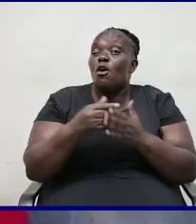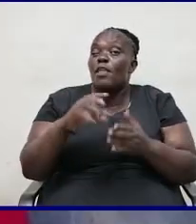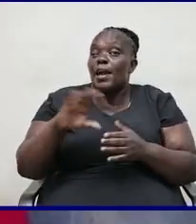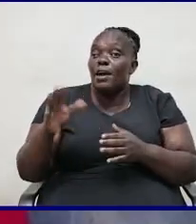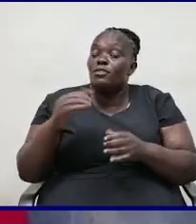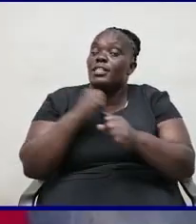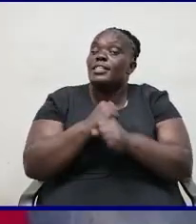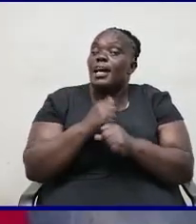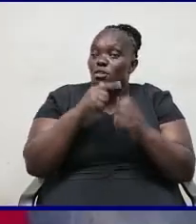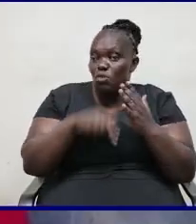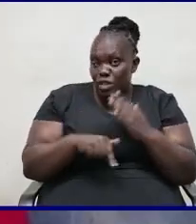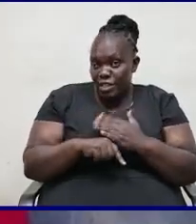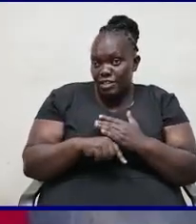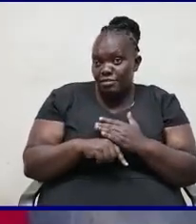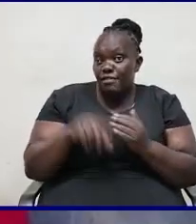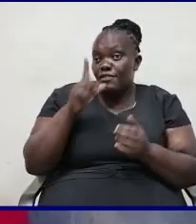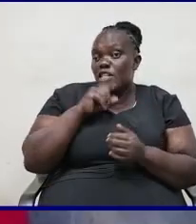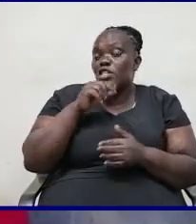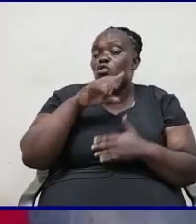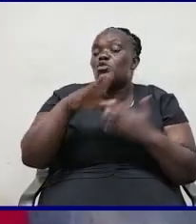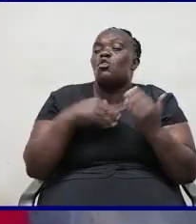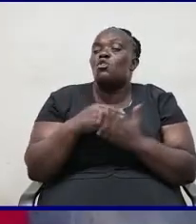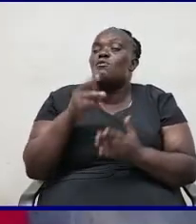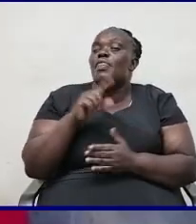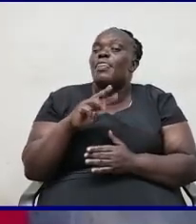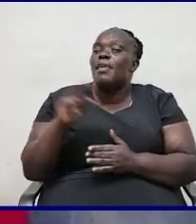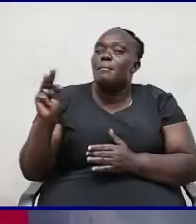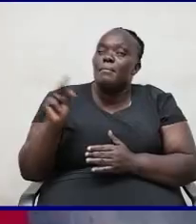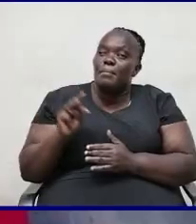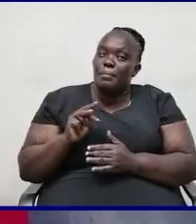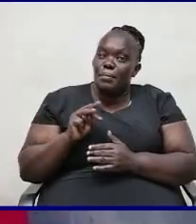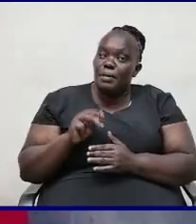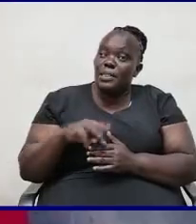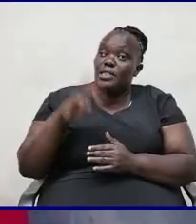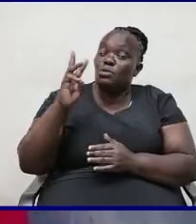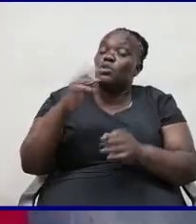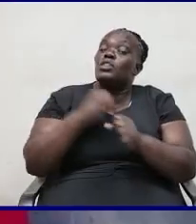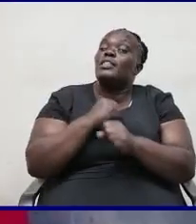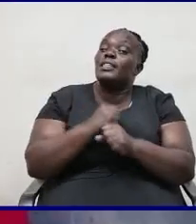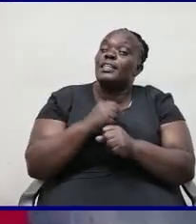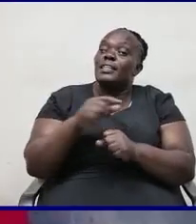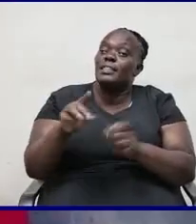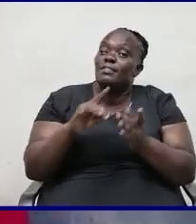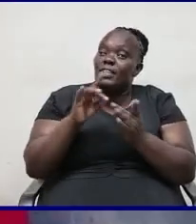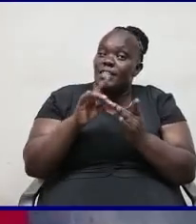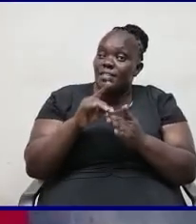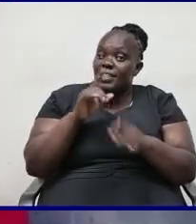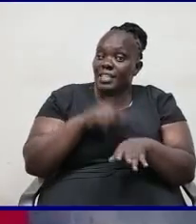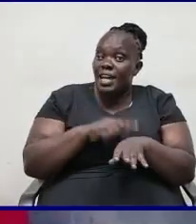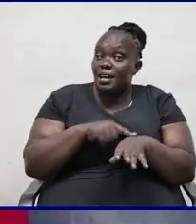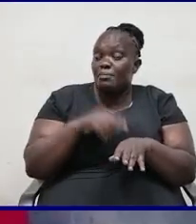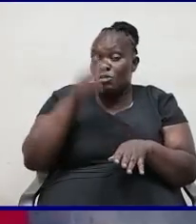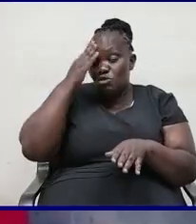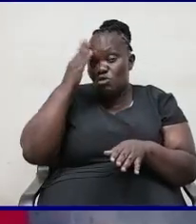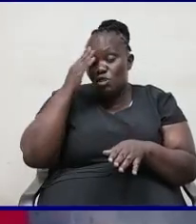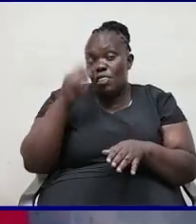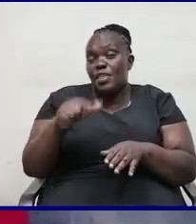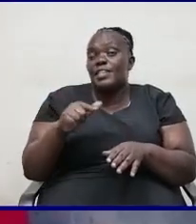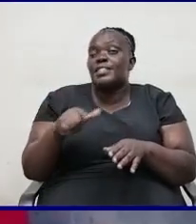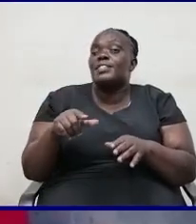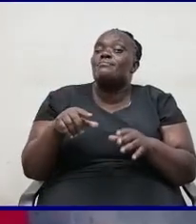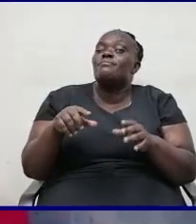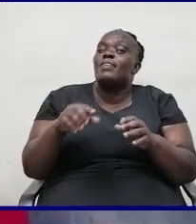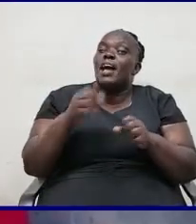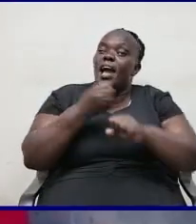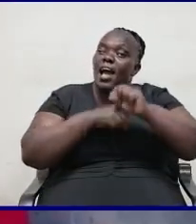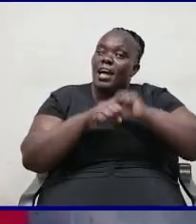We have done, I think we have completed all of them. It was in that particular time that I think Lamu mentioned, there's a clause, I